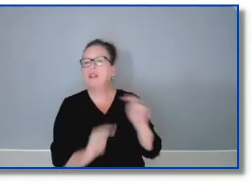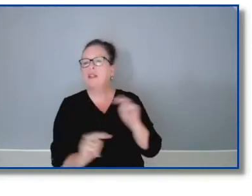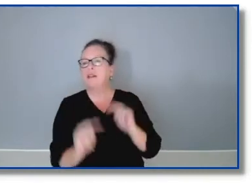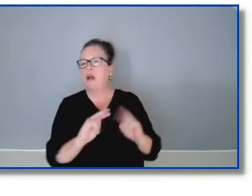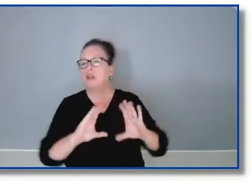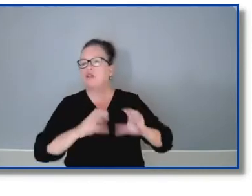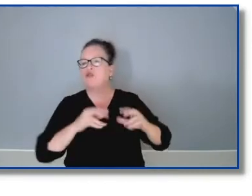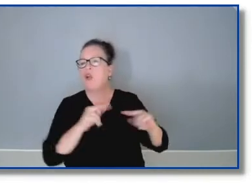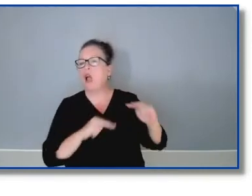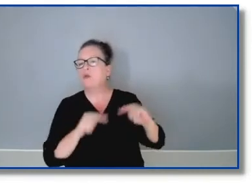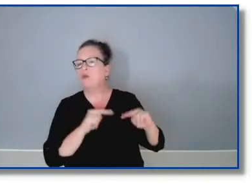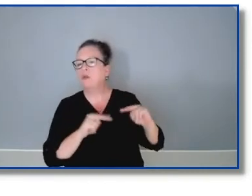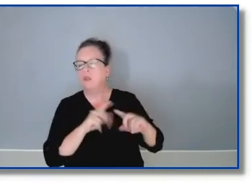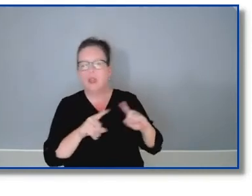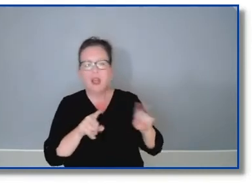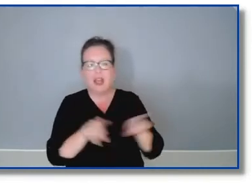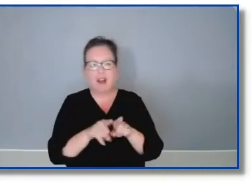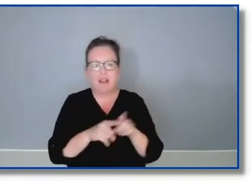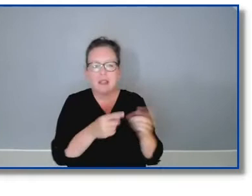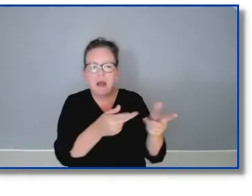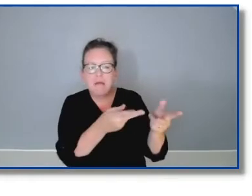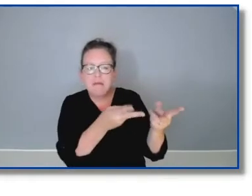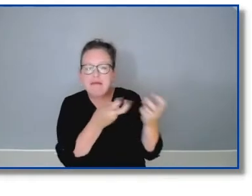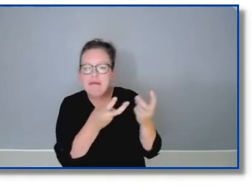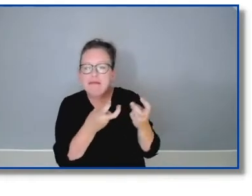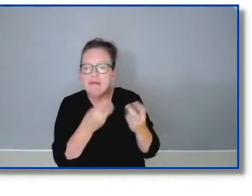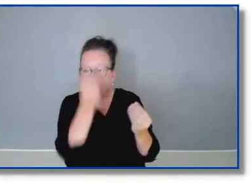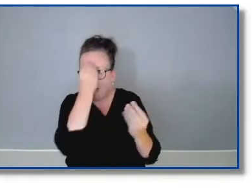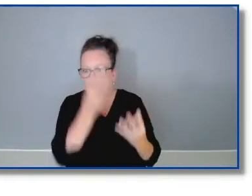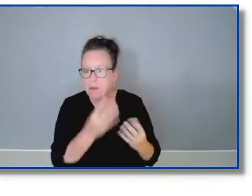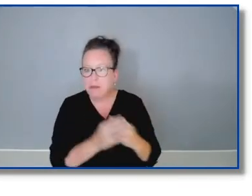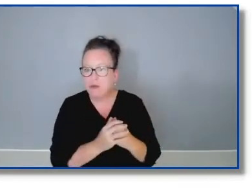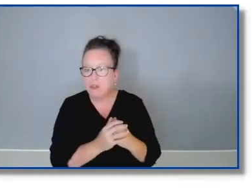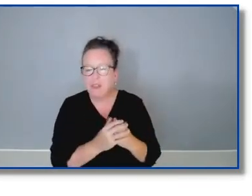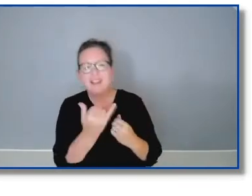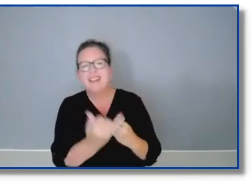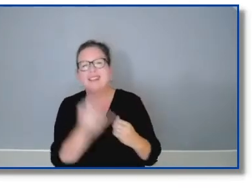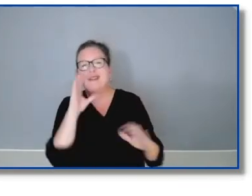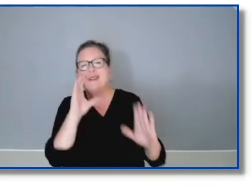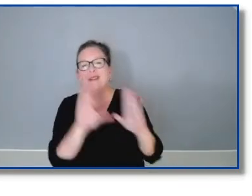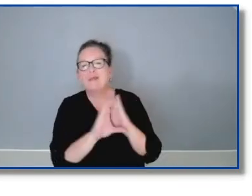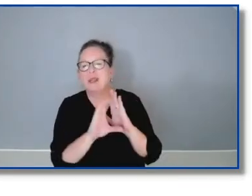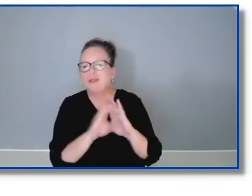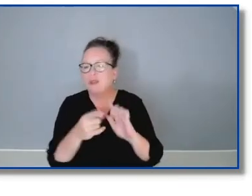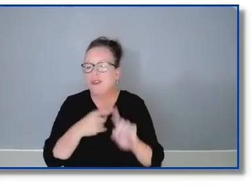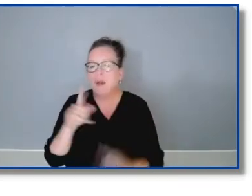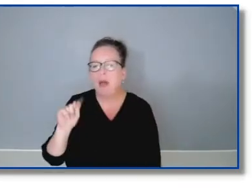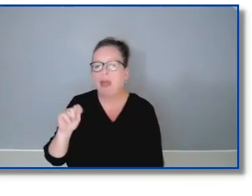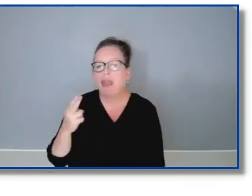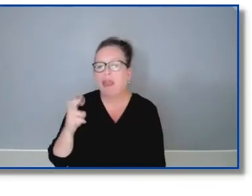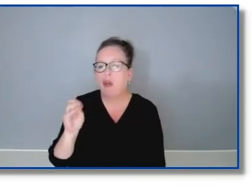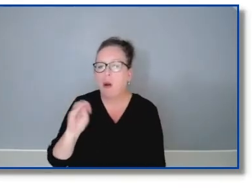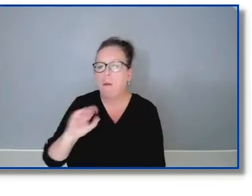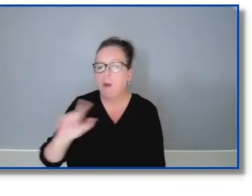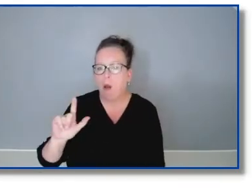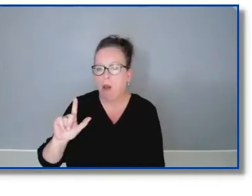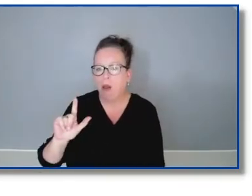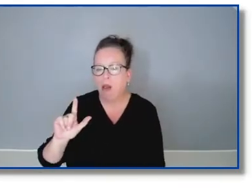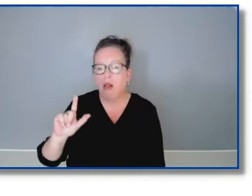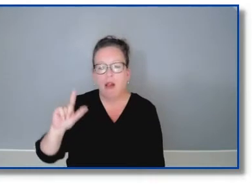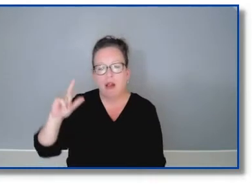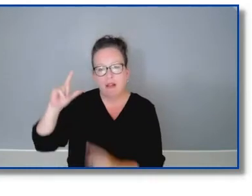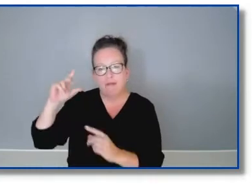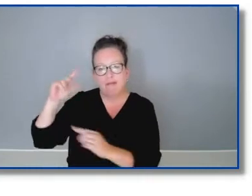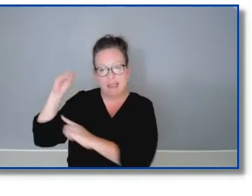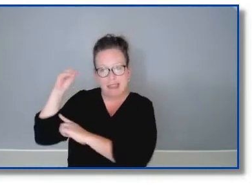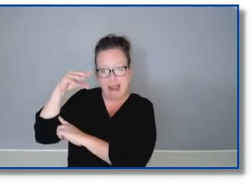to harvest them. So this is an image from like a thermal camera looking at crowds, trying to gauge the